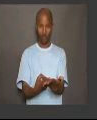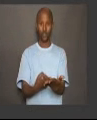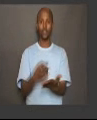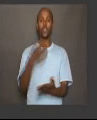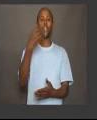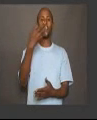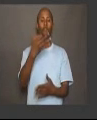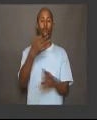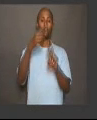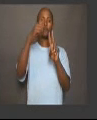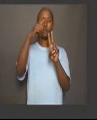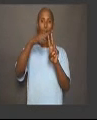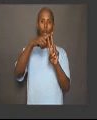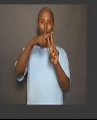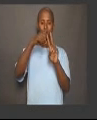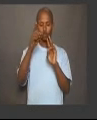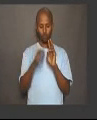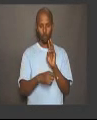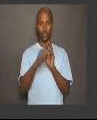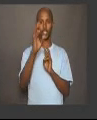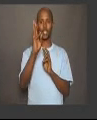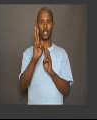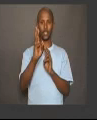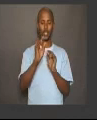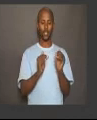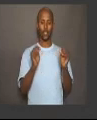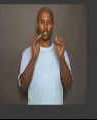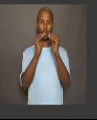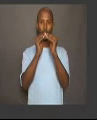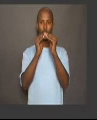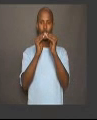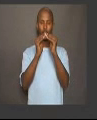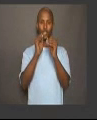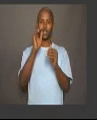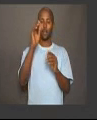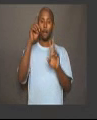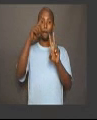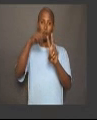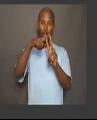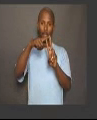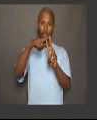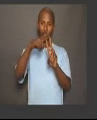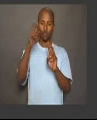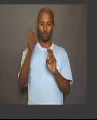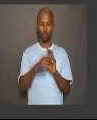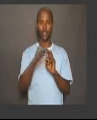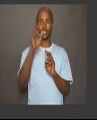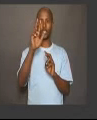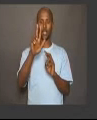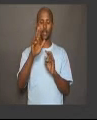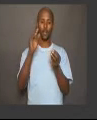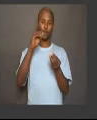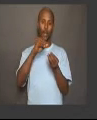Therefore, f of pi over 6 equals pi over